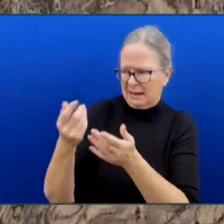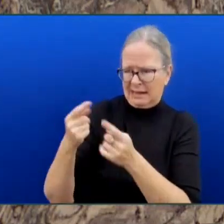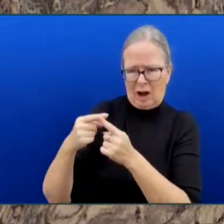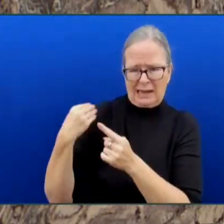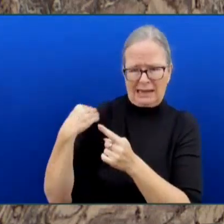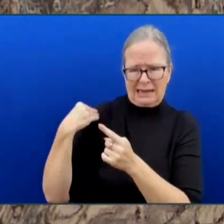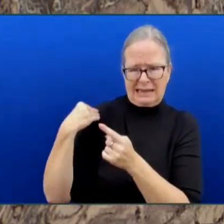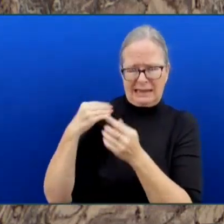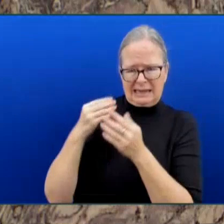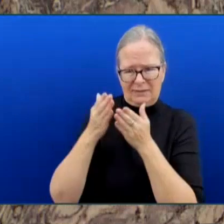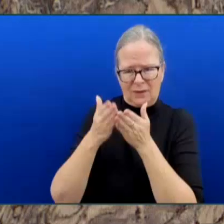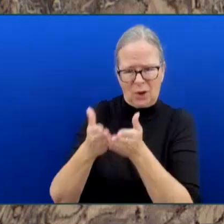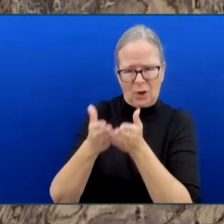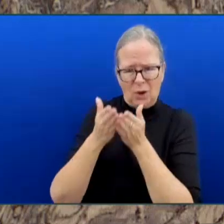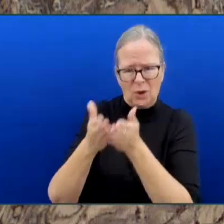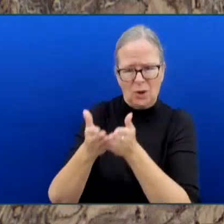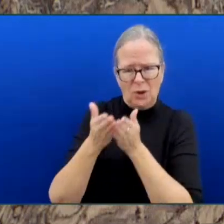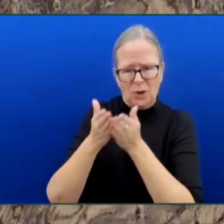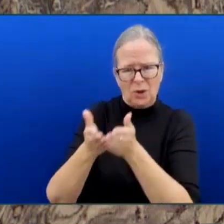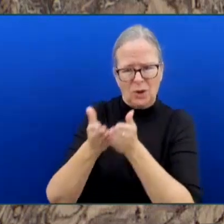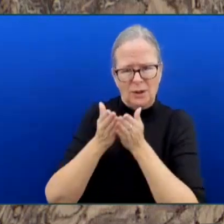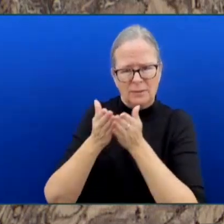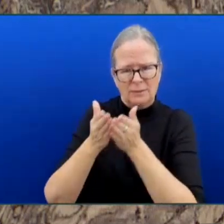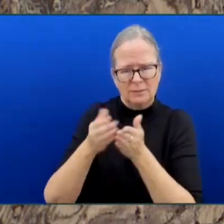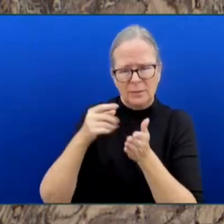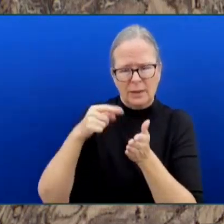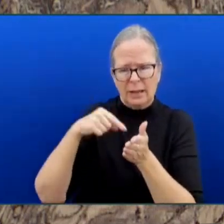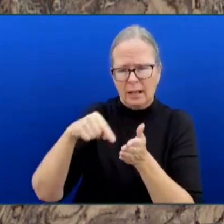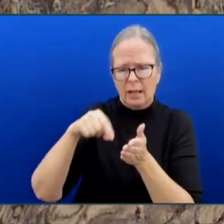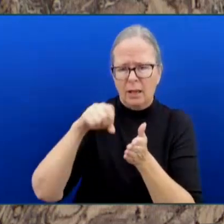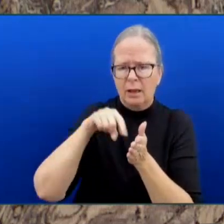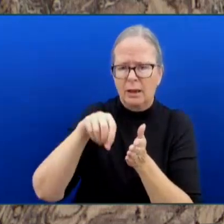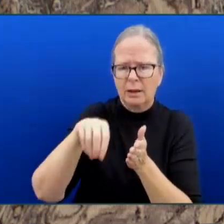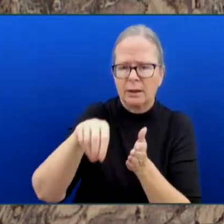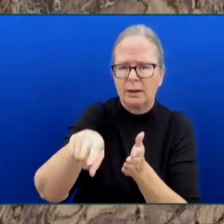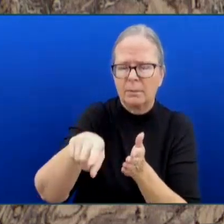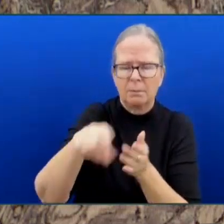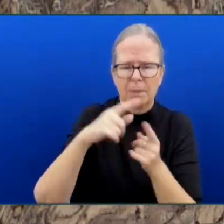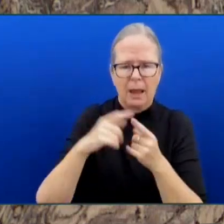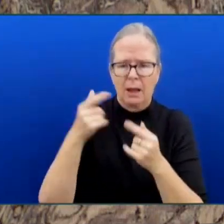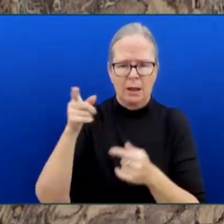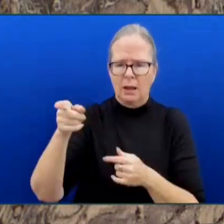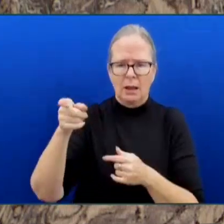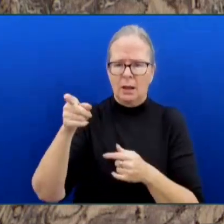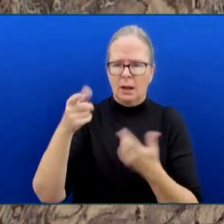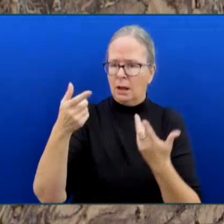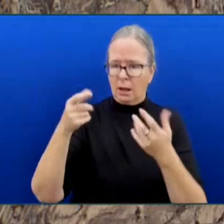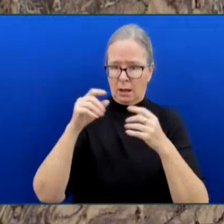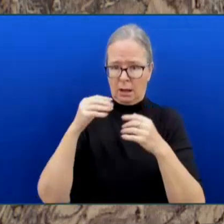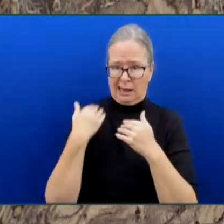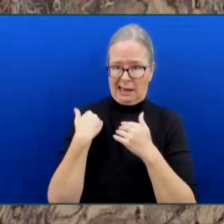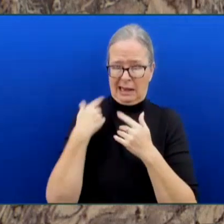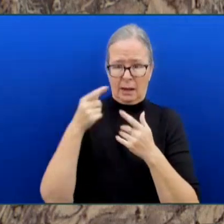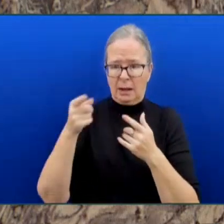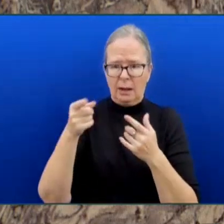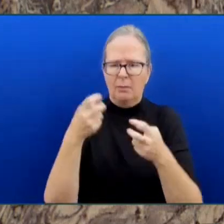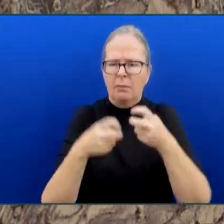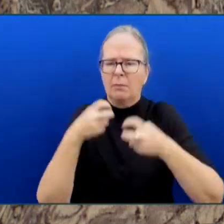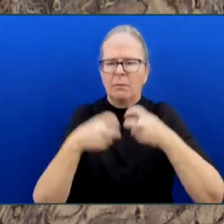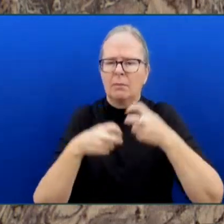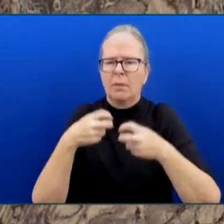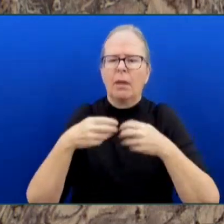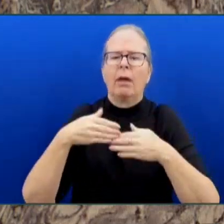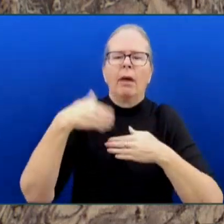Because apparently there's no problem going forward with BC Ferries right now. But what the minister doesn't realize, what he